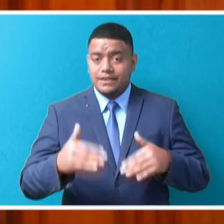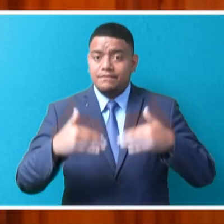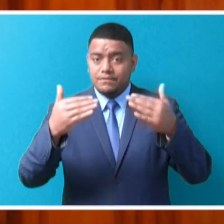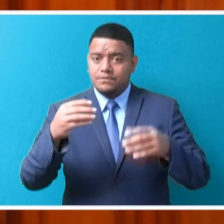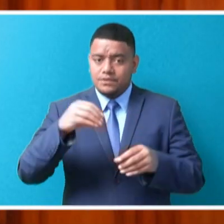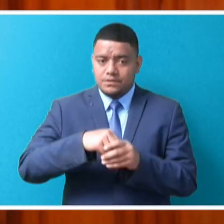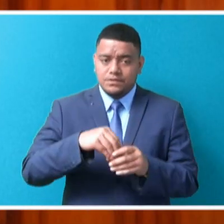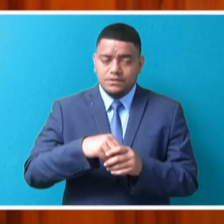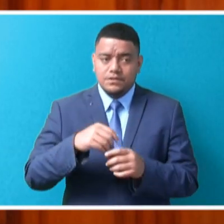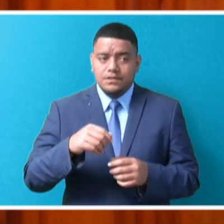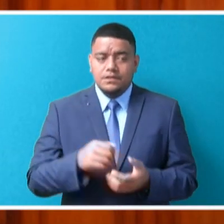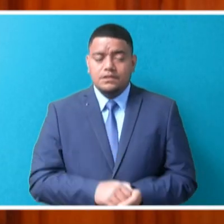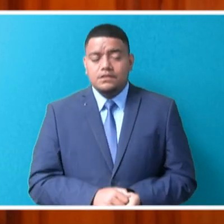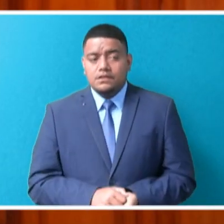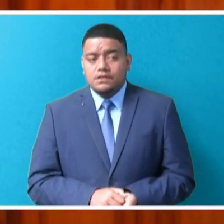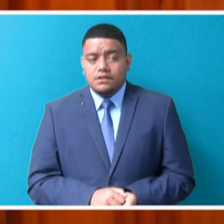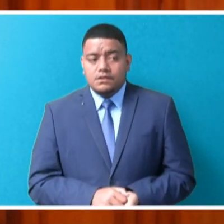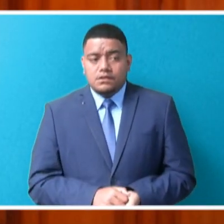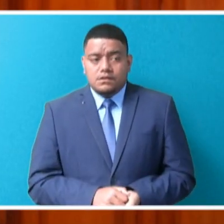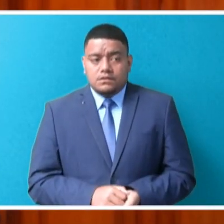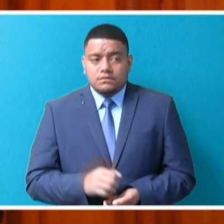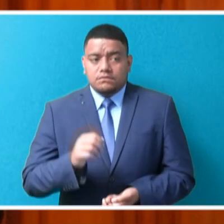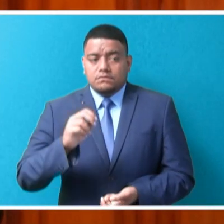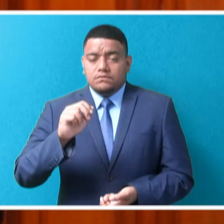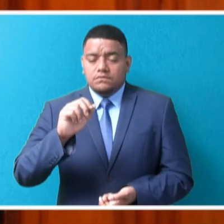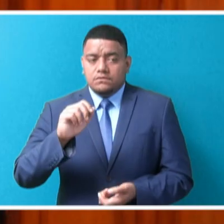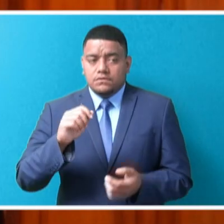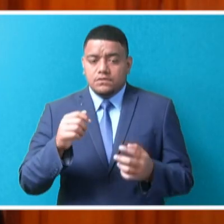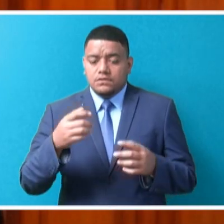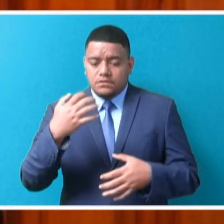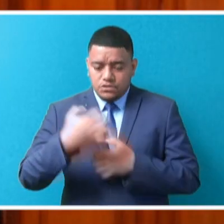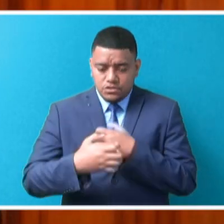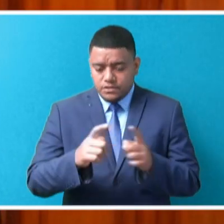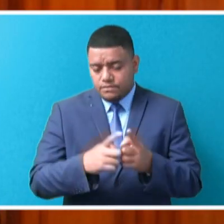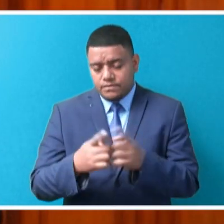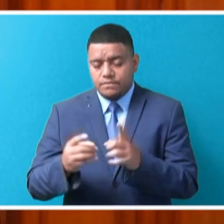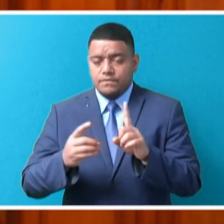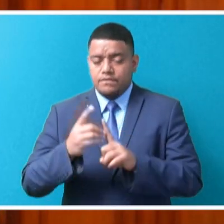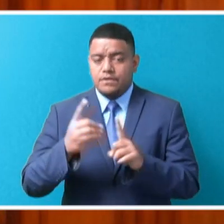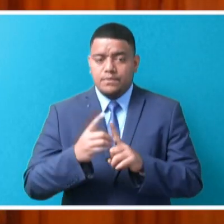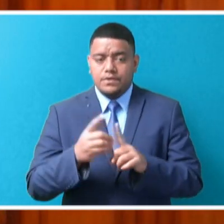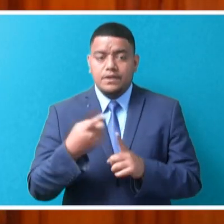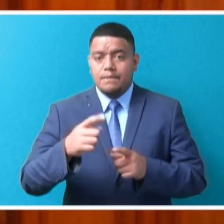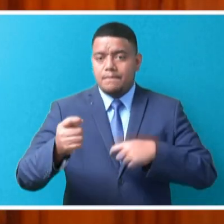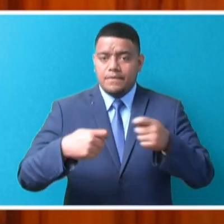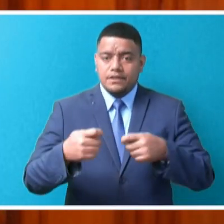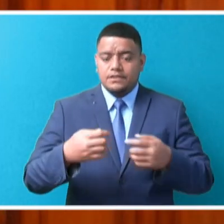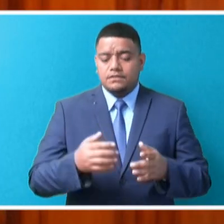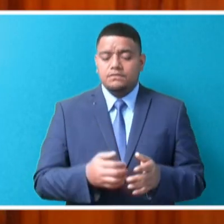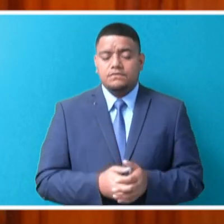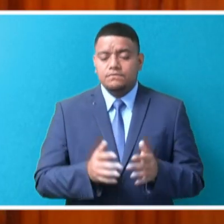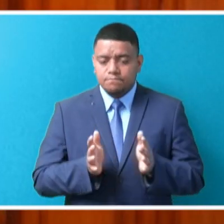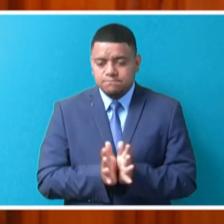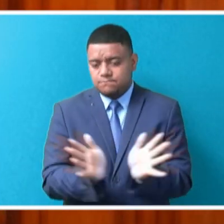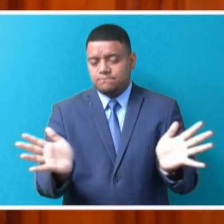the downstream processing and secondary manufacturing, engineered wood product development, and market diversification. Value